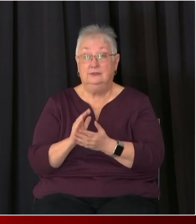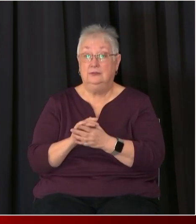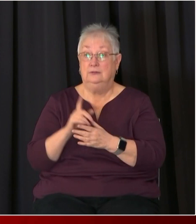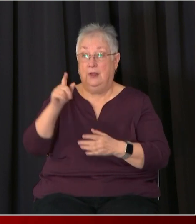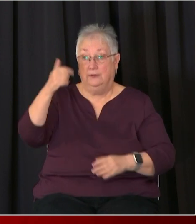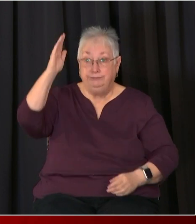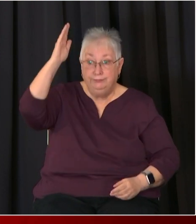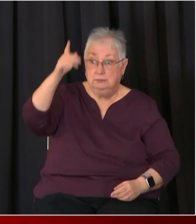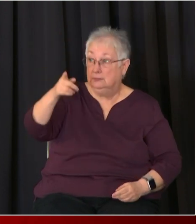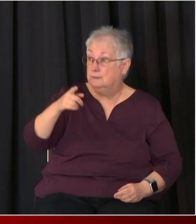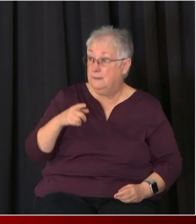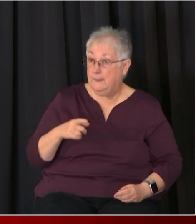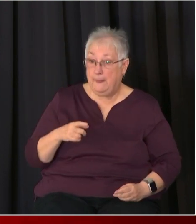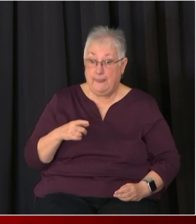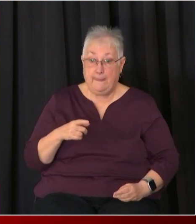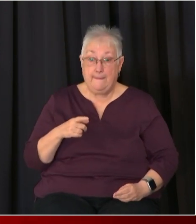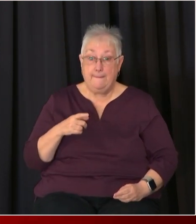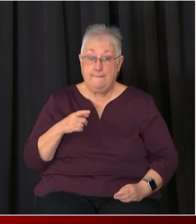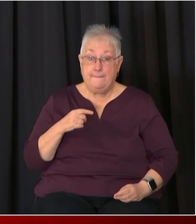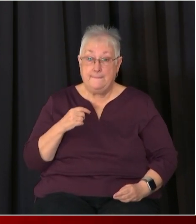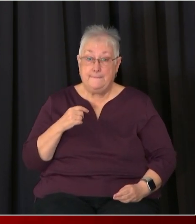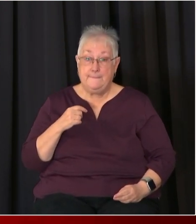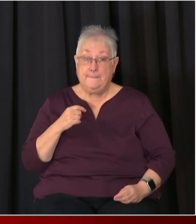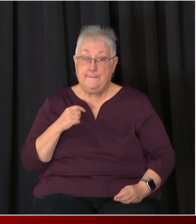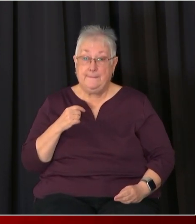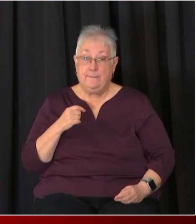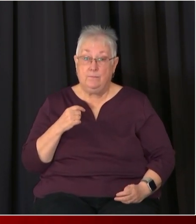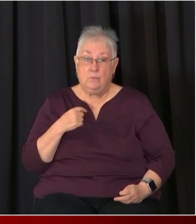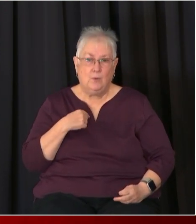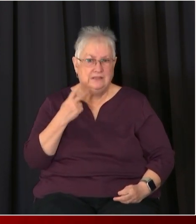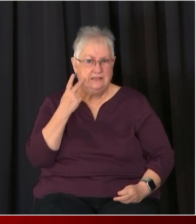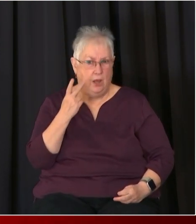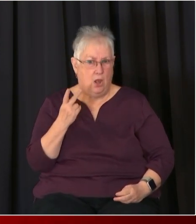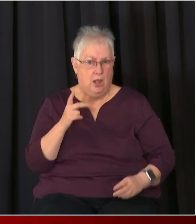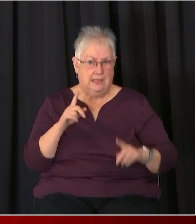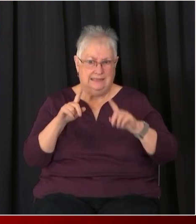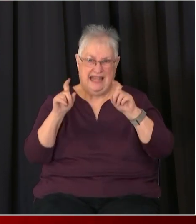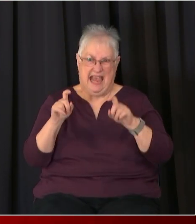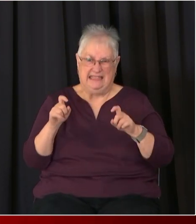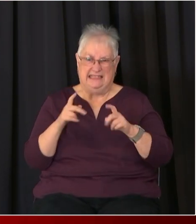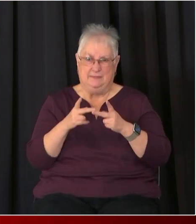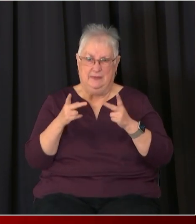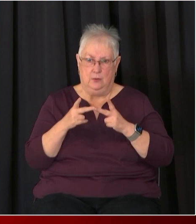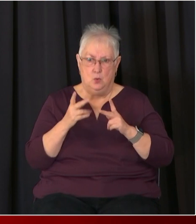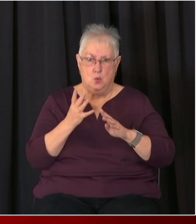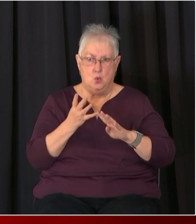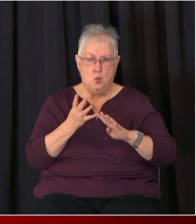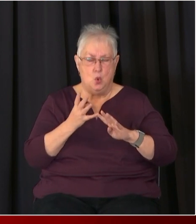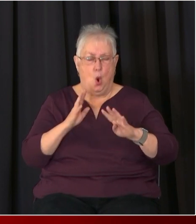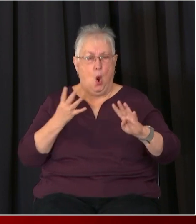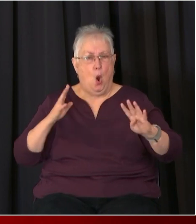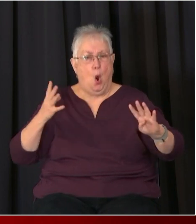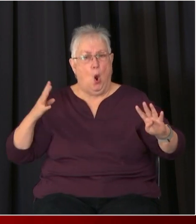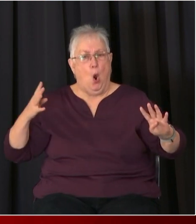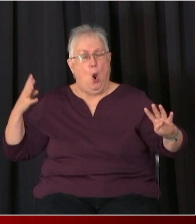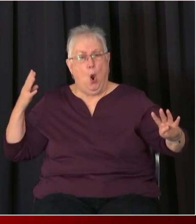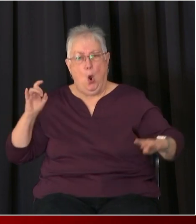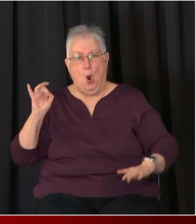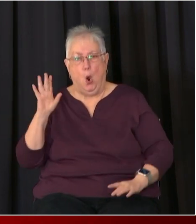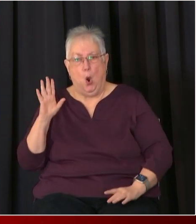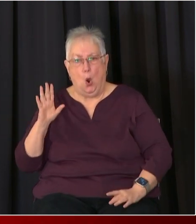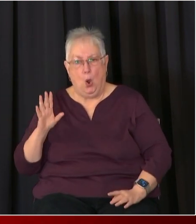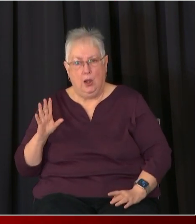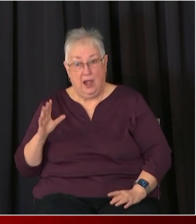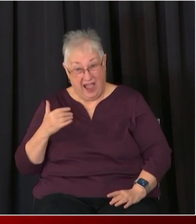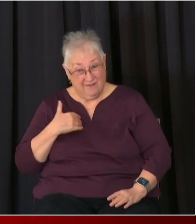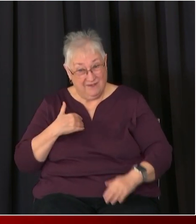Yes. Where is, well, we saw long lines this morning at some of the testing sites. Where are you all on capacity, and are you having to, stop